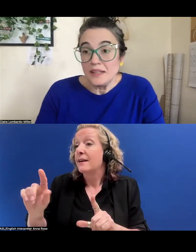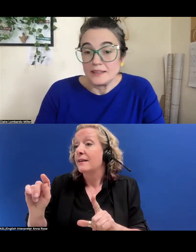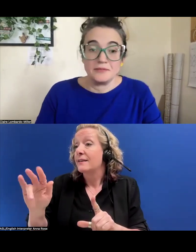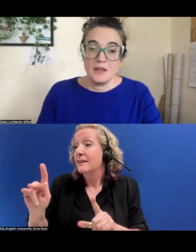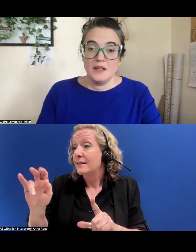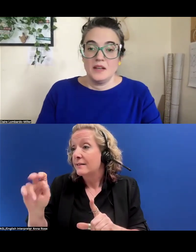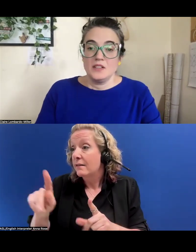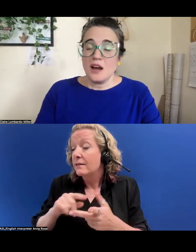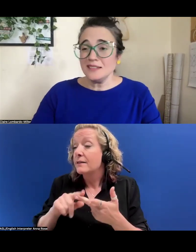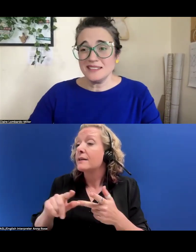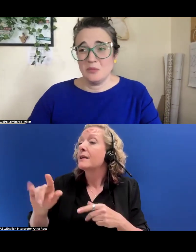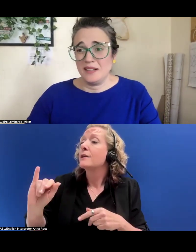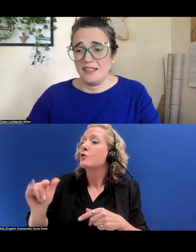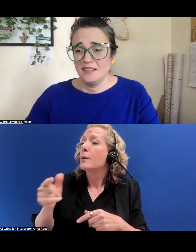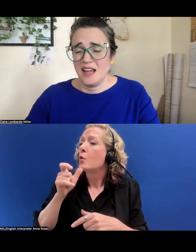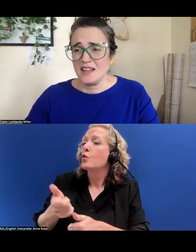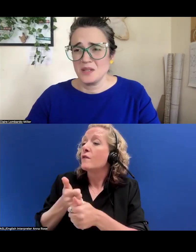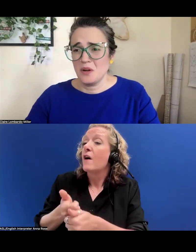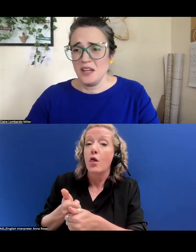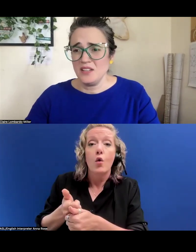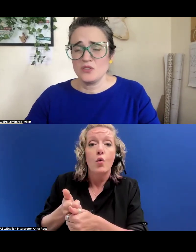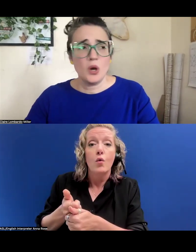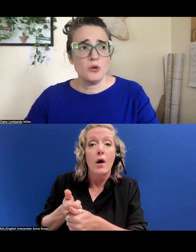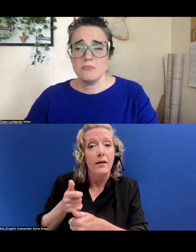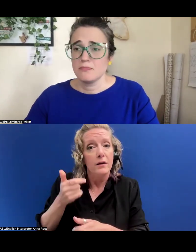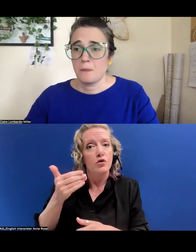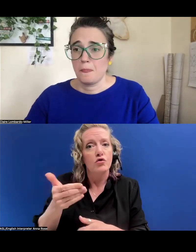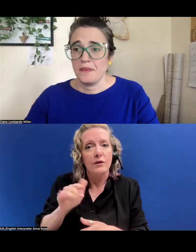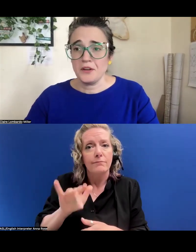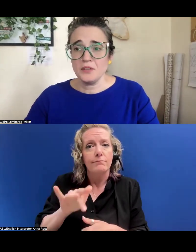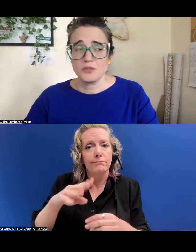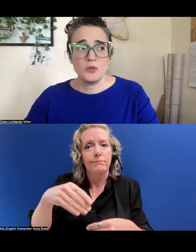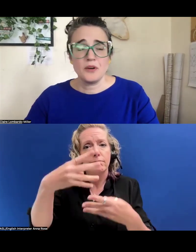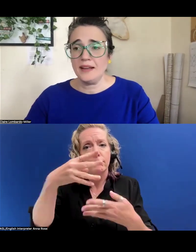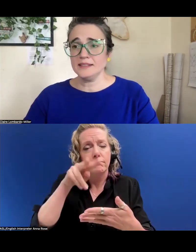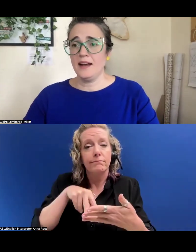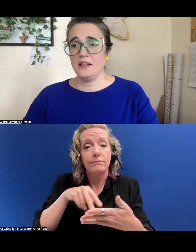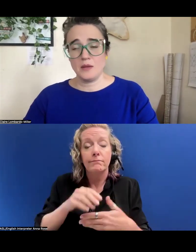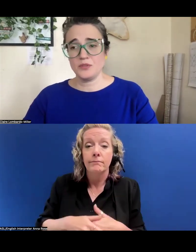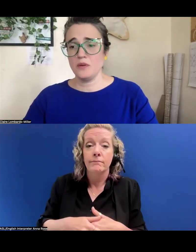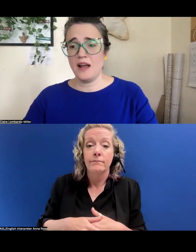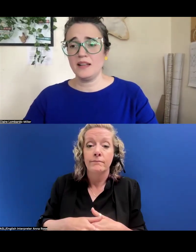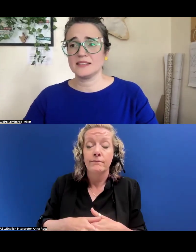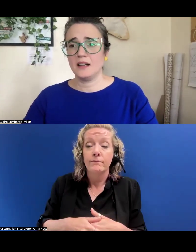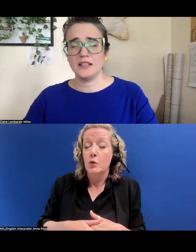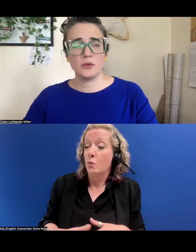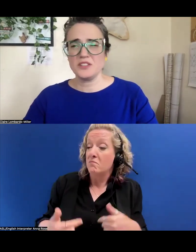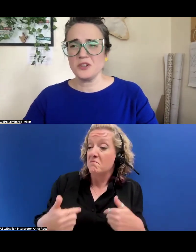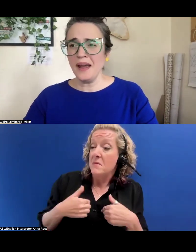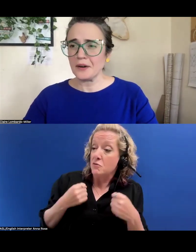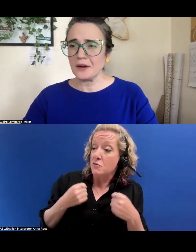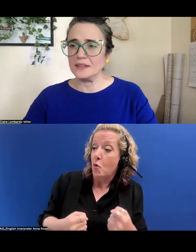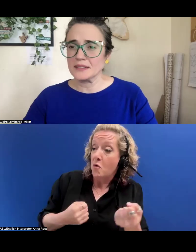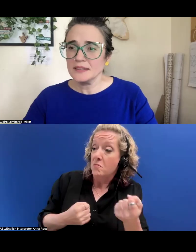Take a peek. Talk to somebody. Ask them, okay, so you're super ASL and I'm super LSL. Like, what's